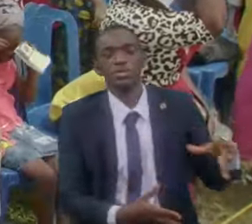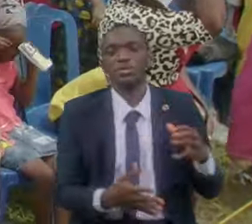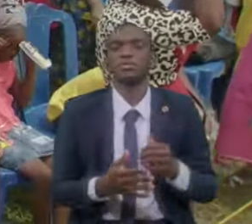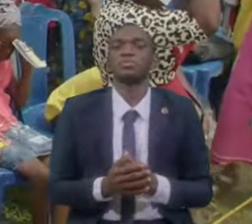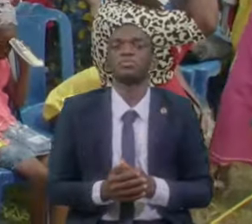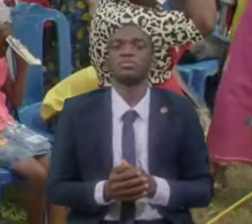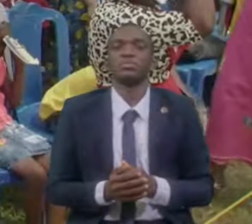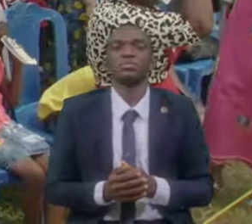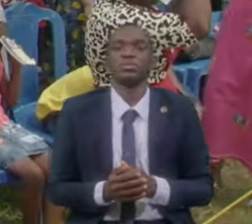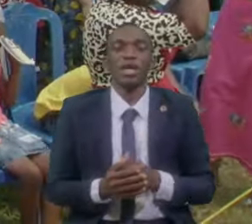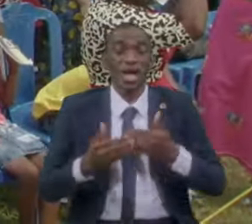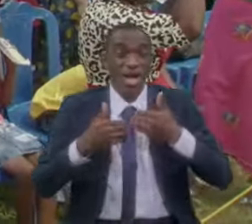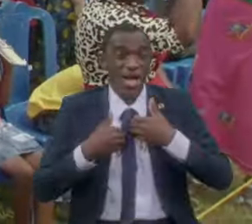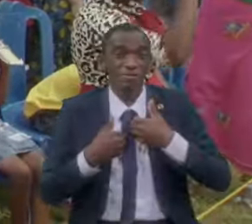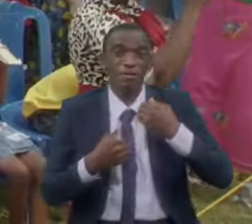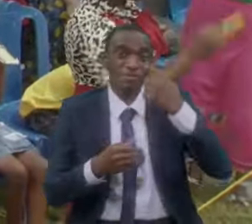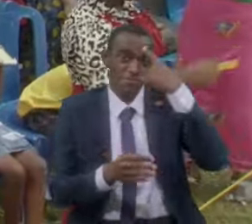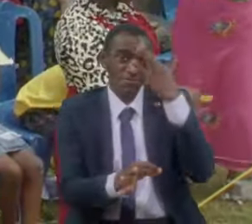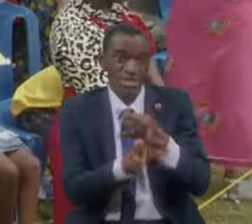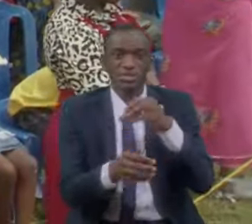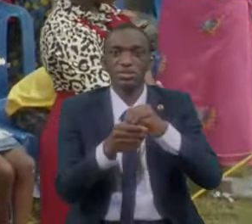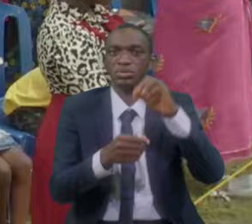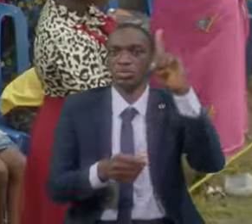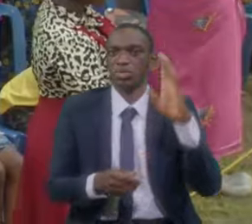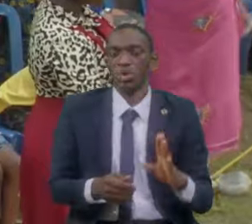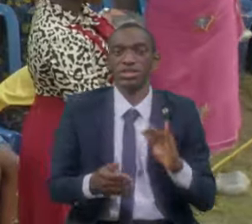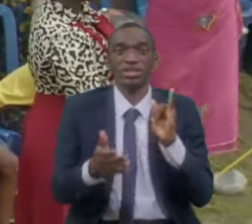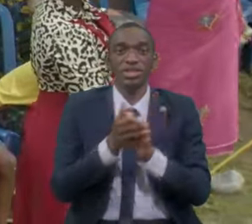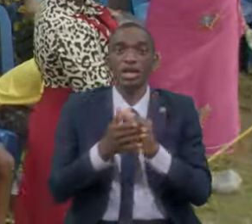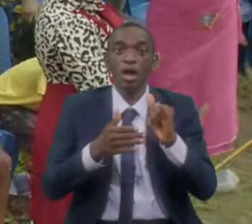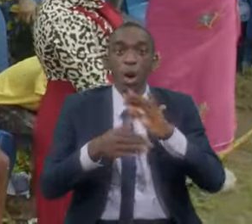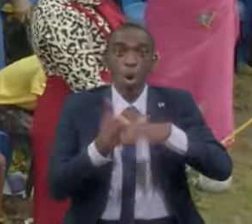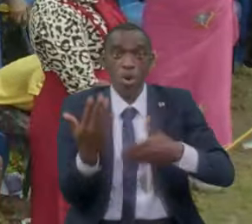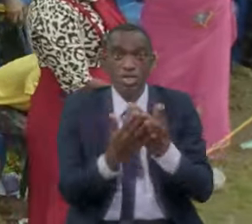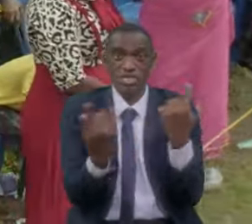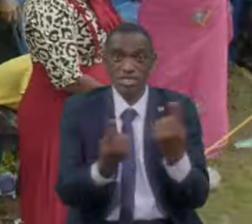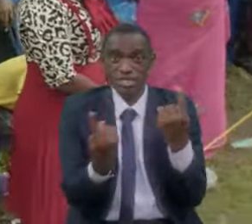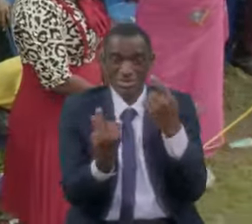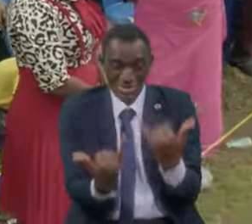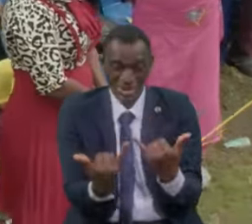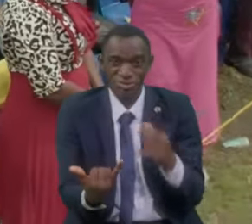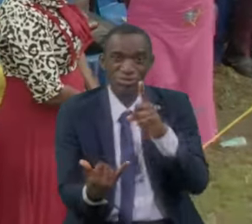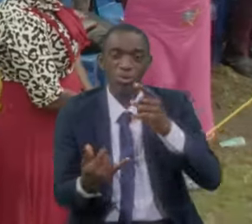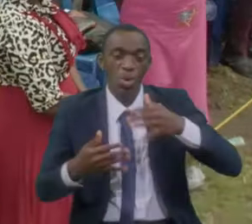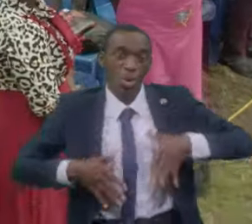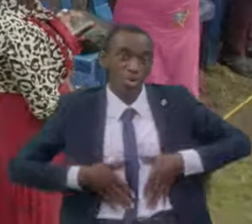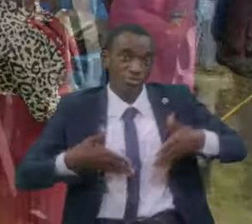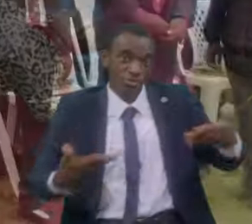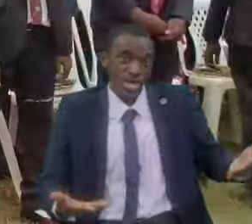Have faith in God. That what you confess, He cleanses.